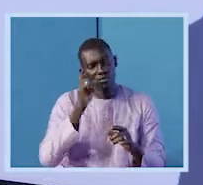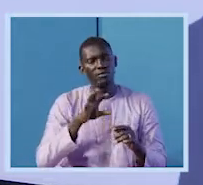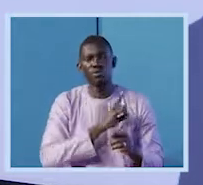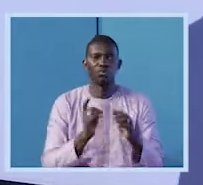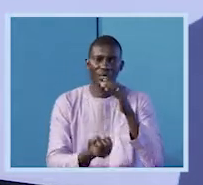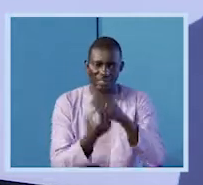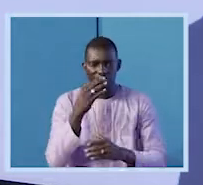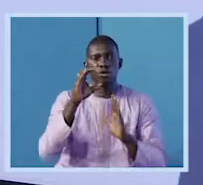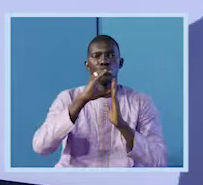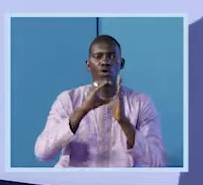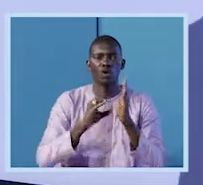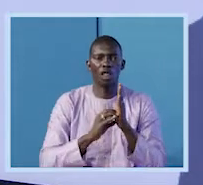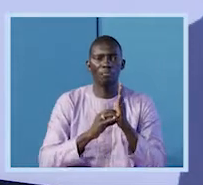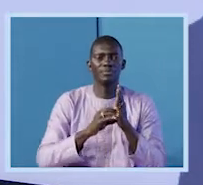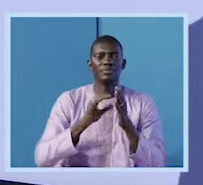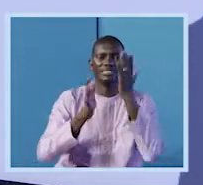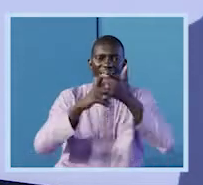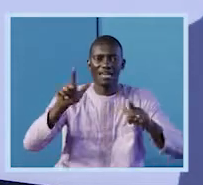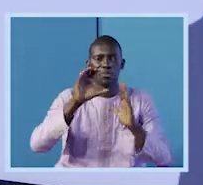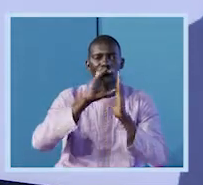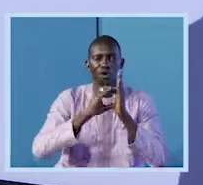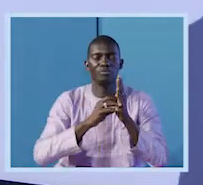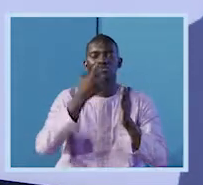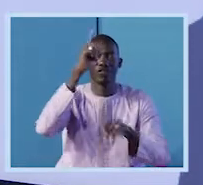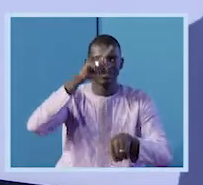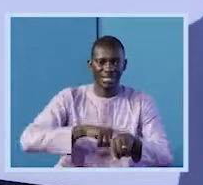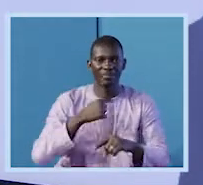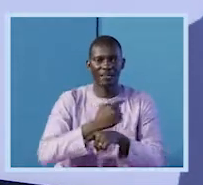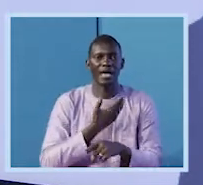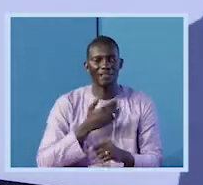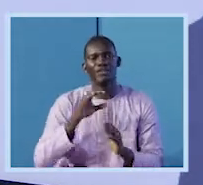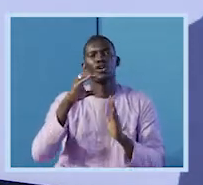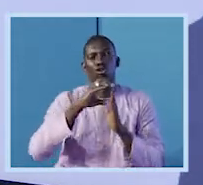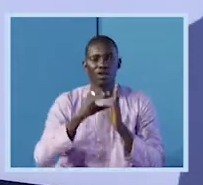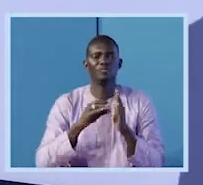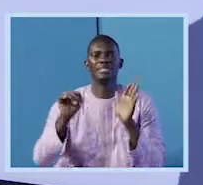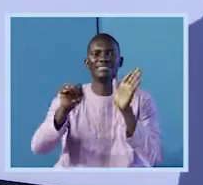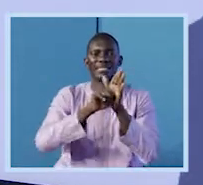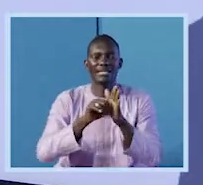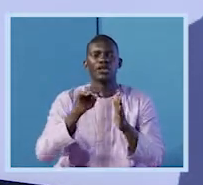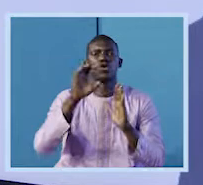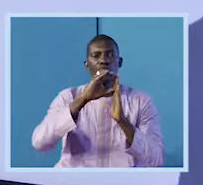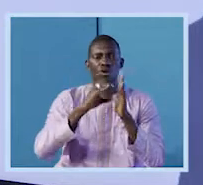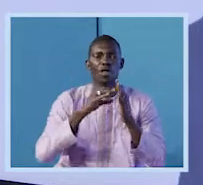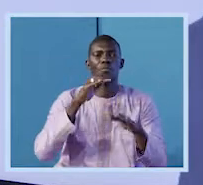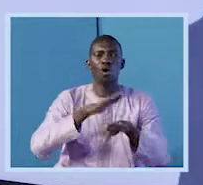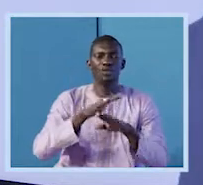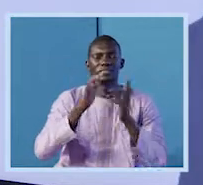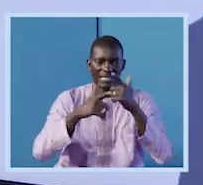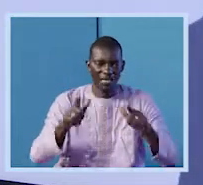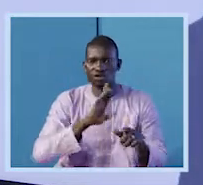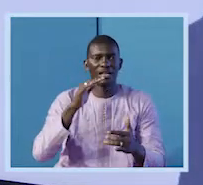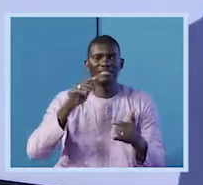we developed a curriculum on sign language. Amazing. So this is the first time Gambia is having a standard curriculum on sign language, but it's in draft form. It's not